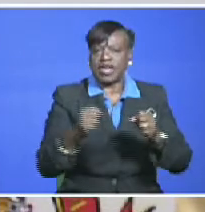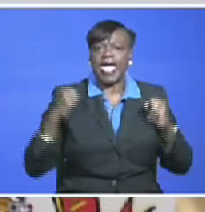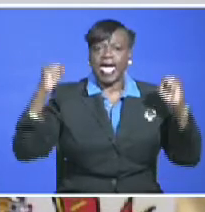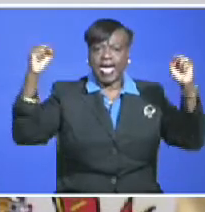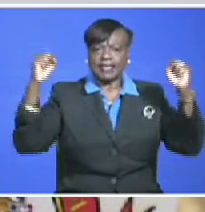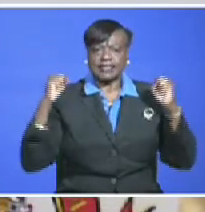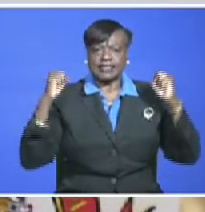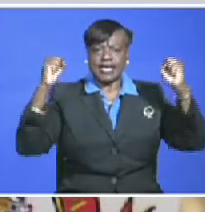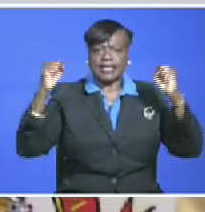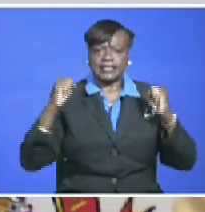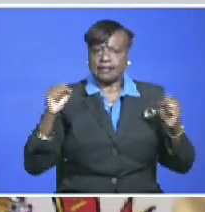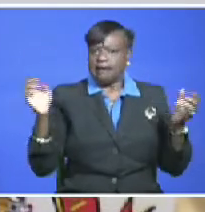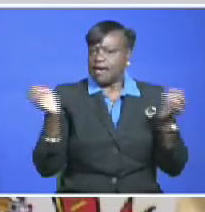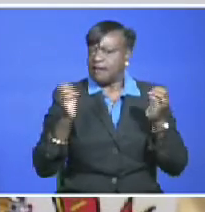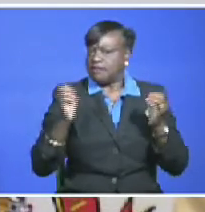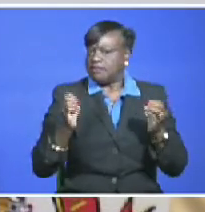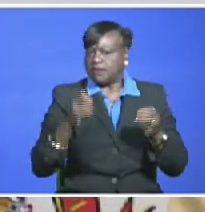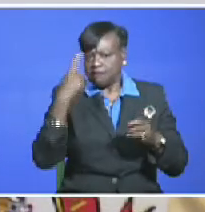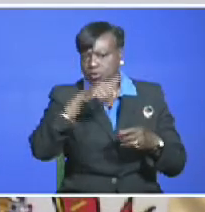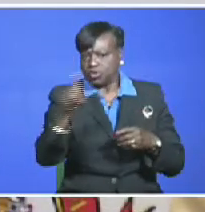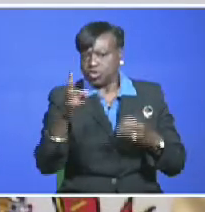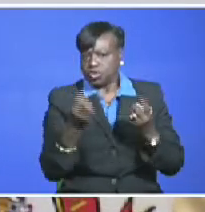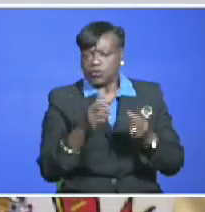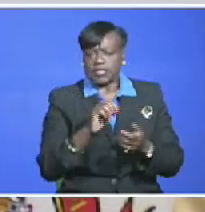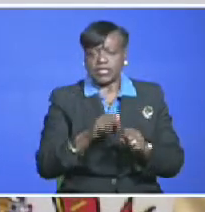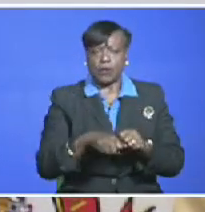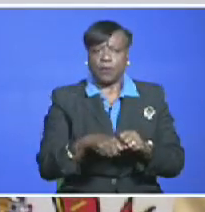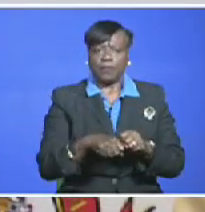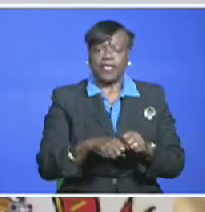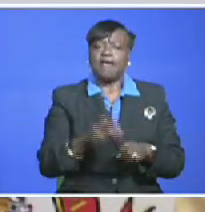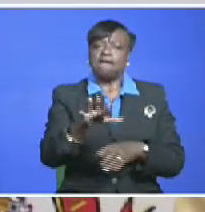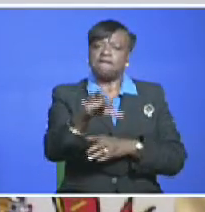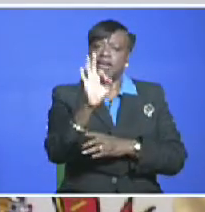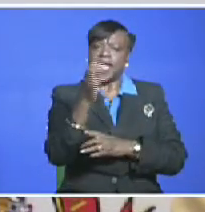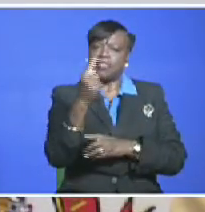if there's no provisions for you to do so? Find the